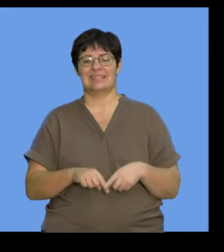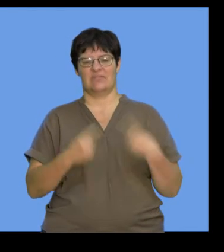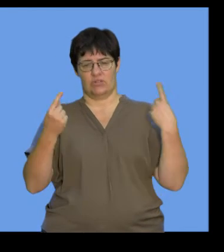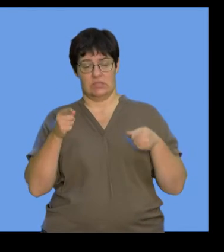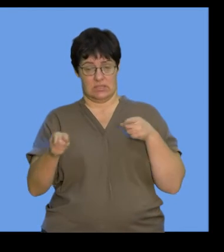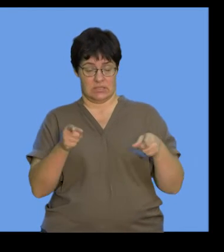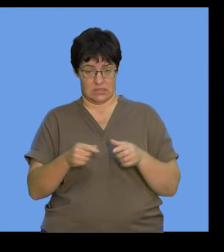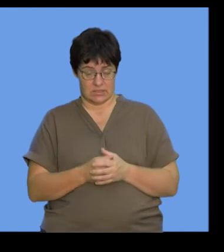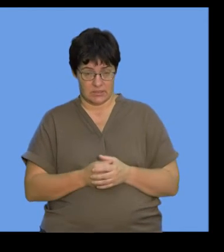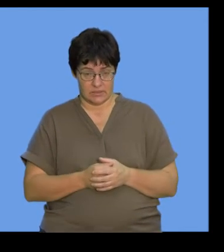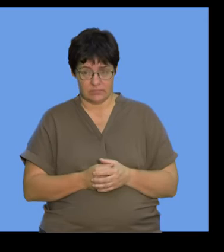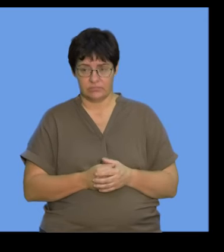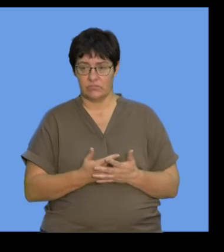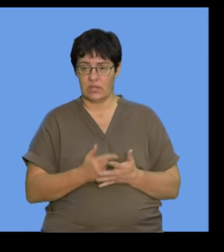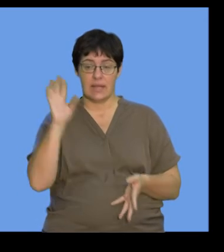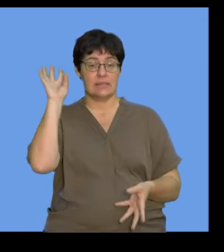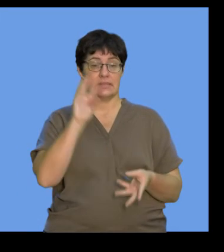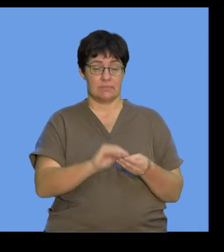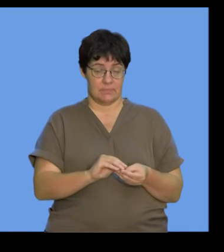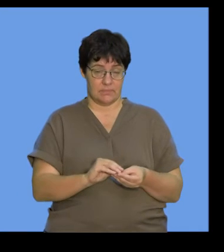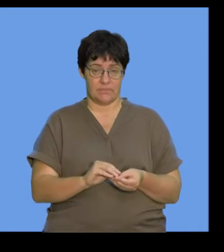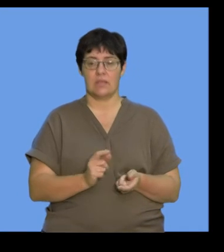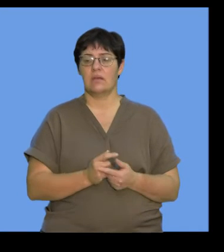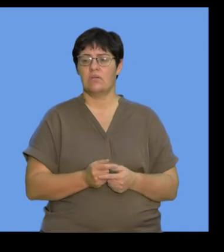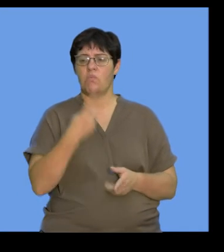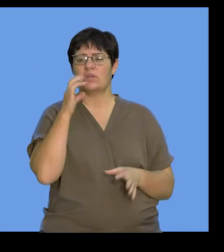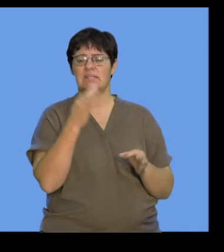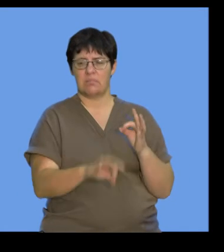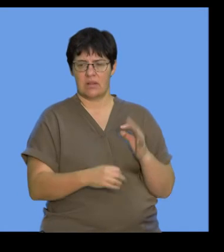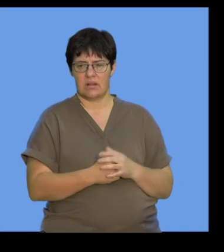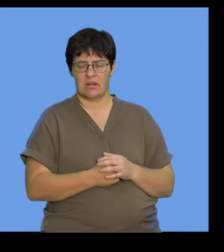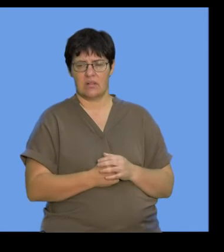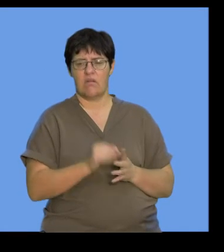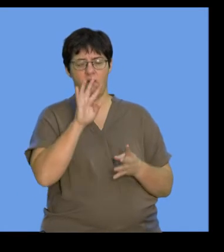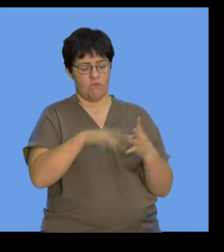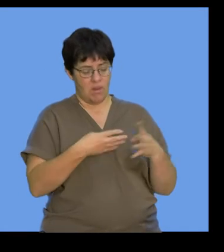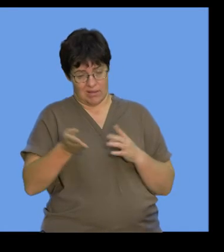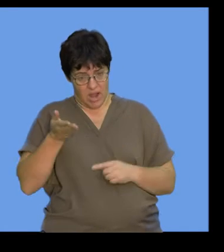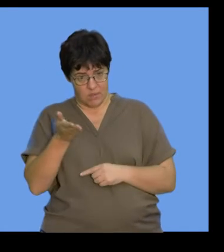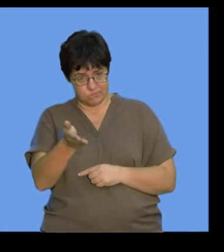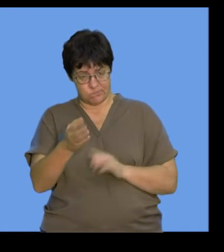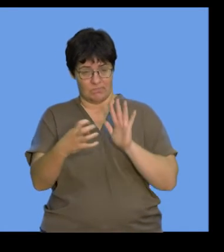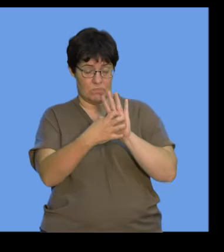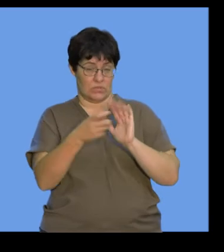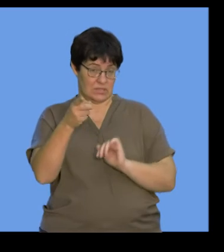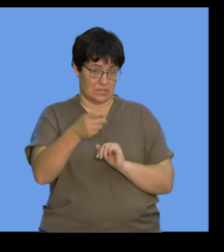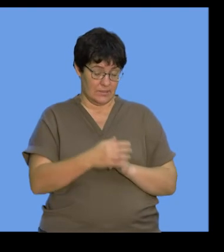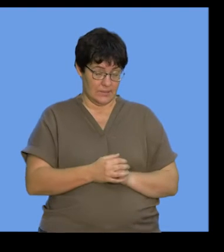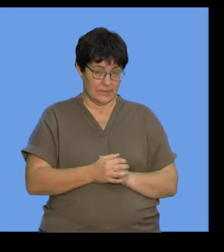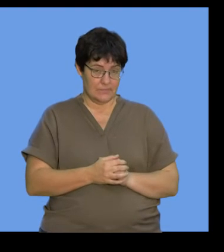difference of cubes. With the sum of cubes, to simplify it, the formula will be the one I have for you on the